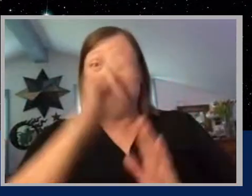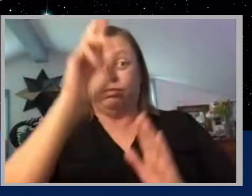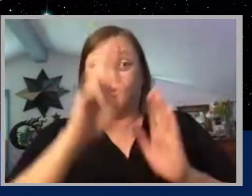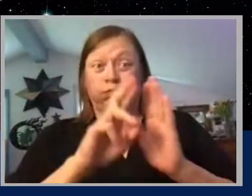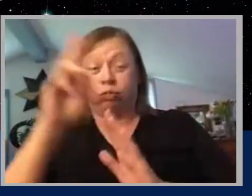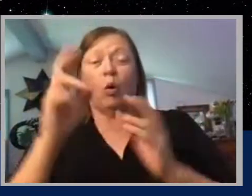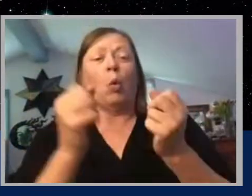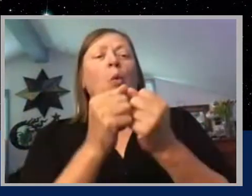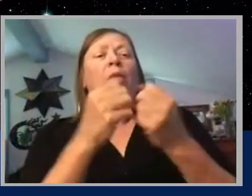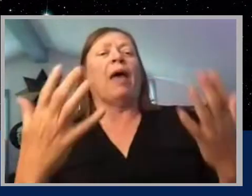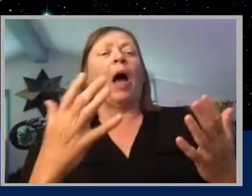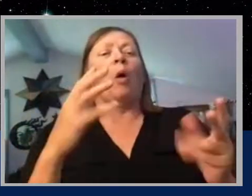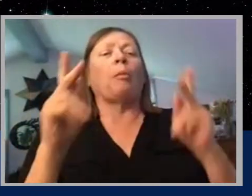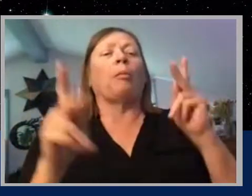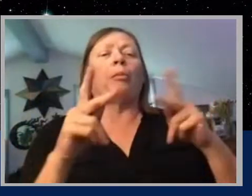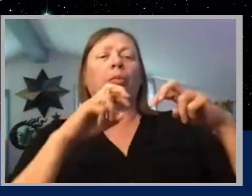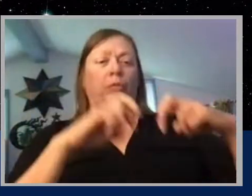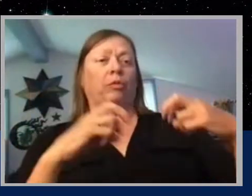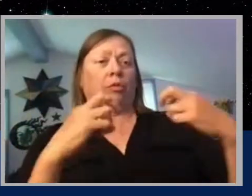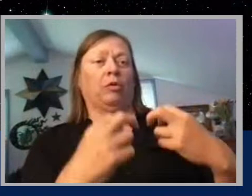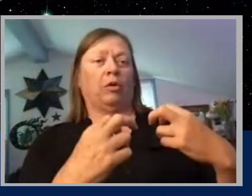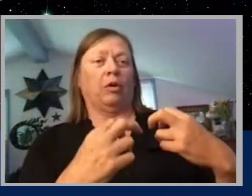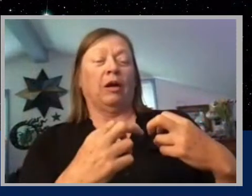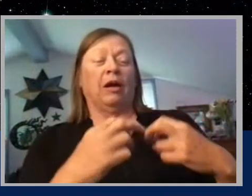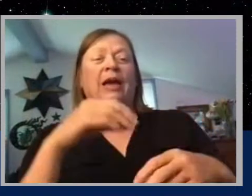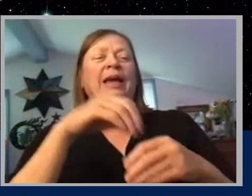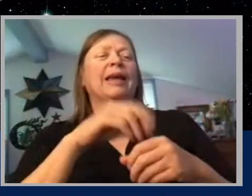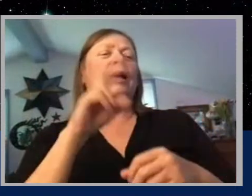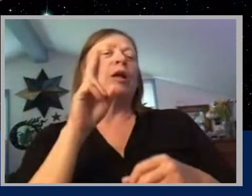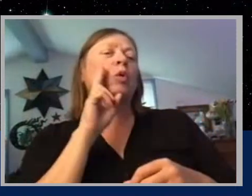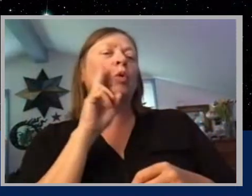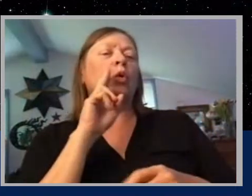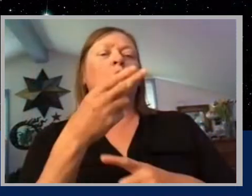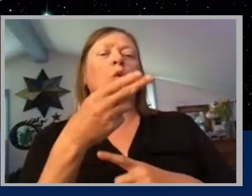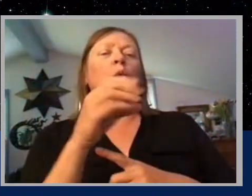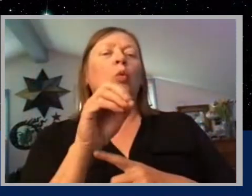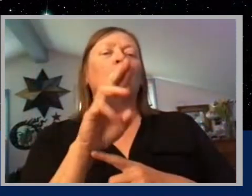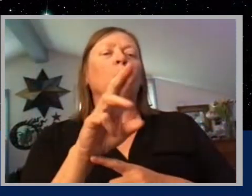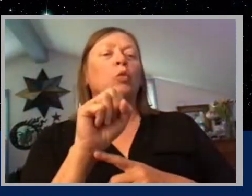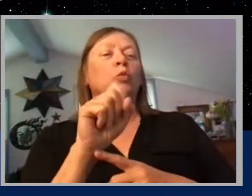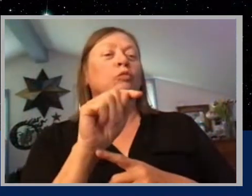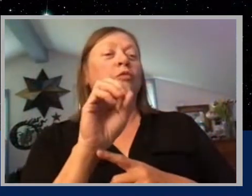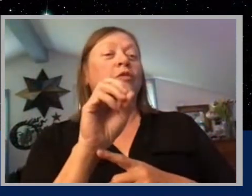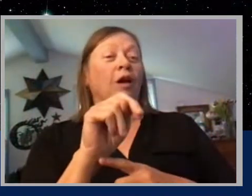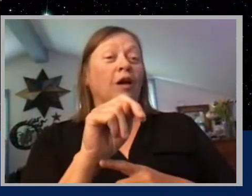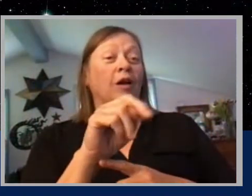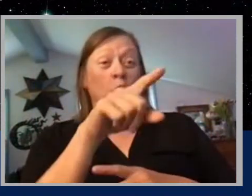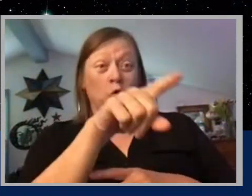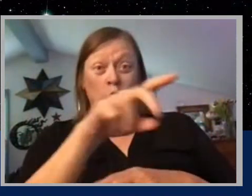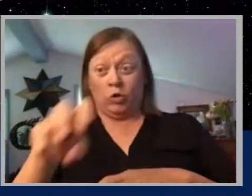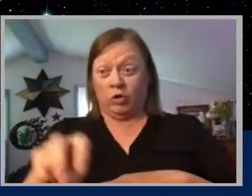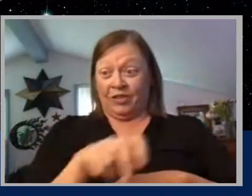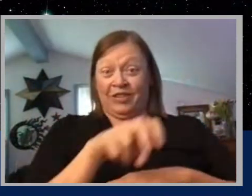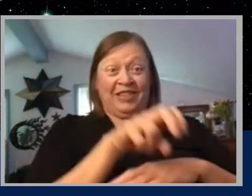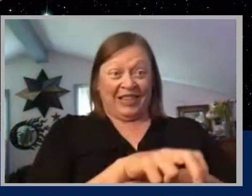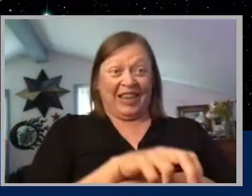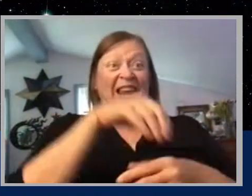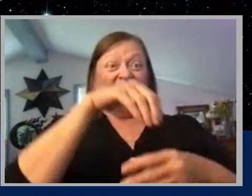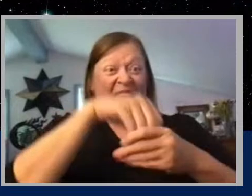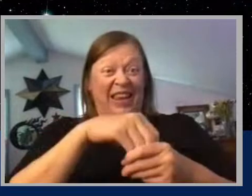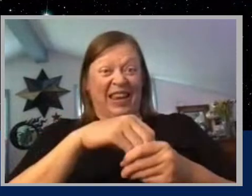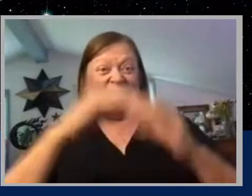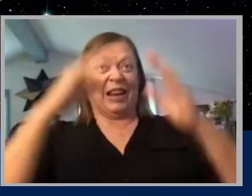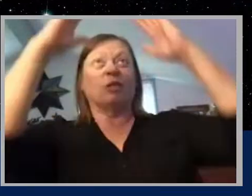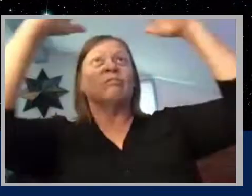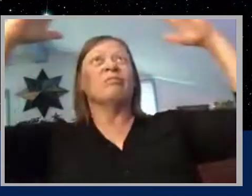we have this set up at Houston that have it's pretty cool. You can sit just like you would in an astronaut, and you actually get to hear what it